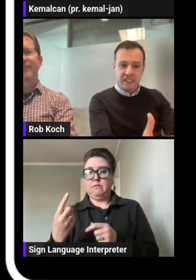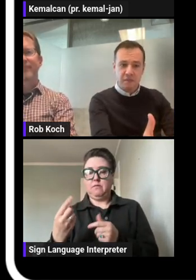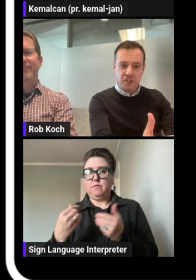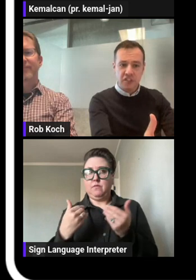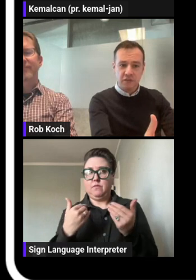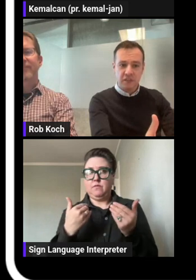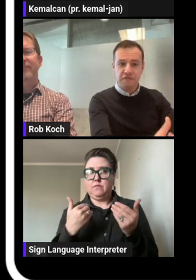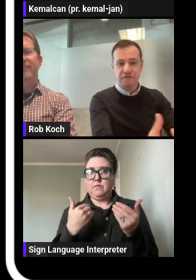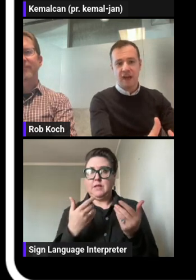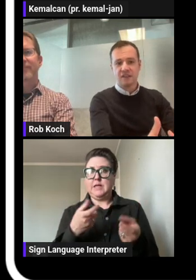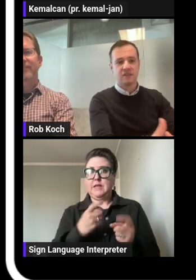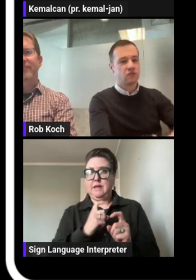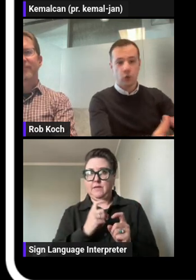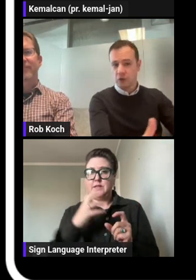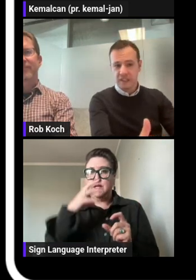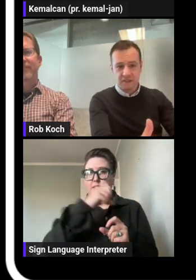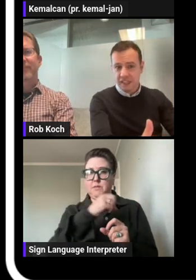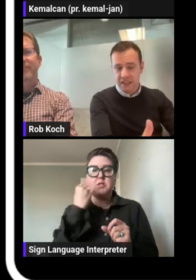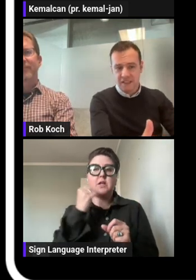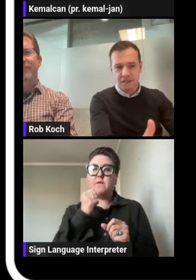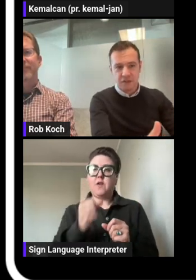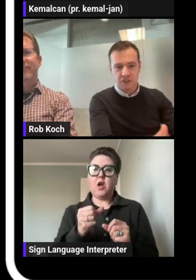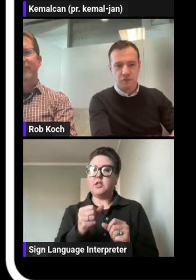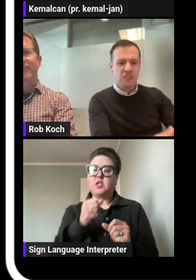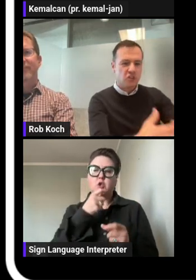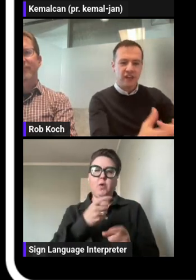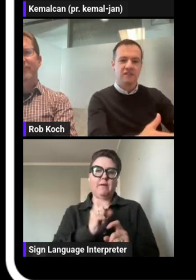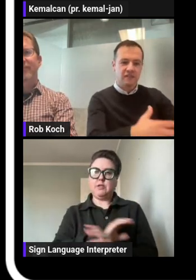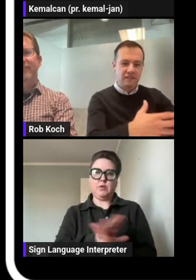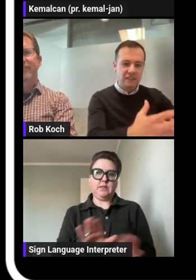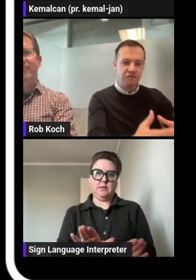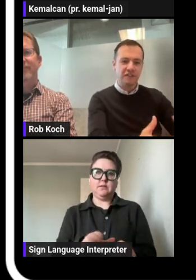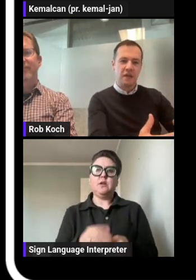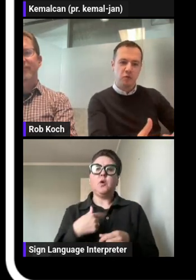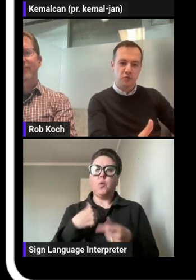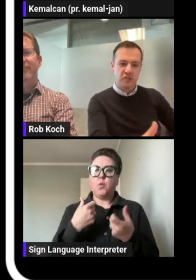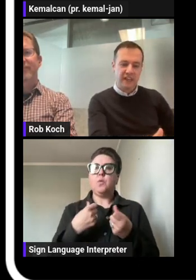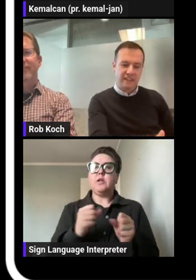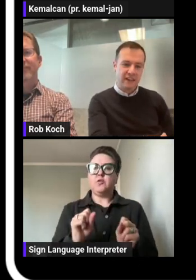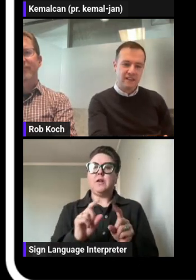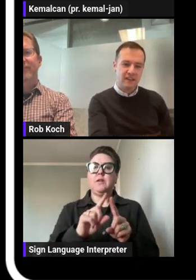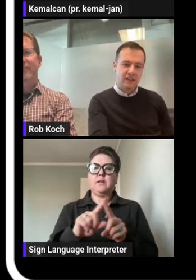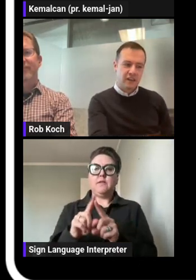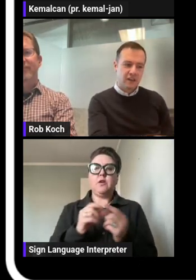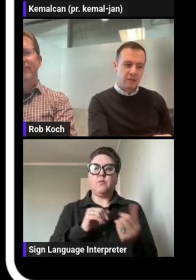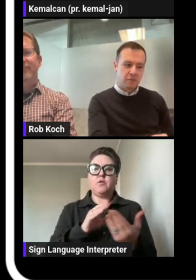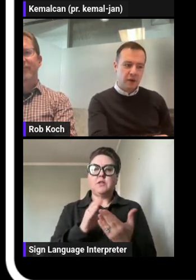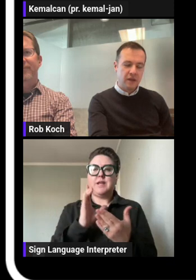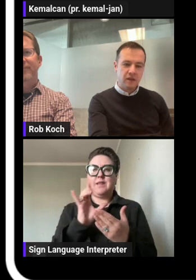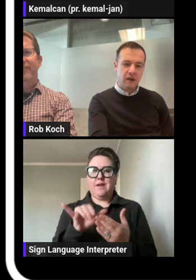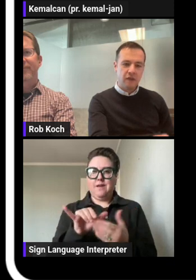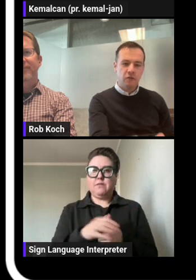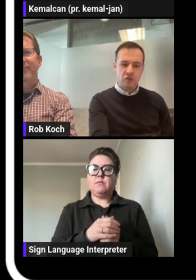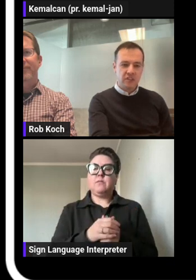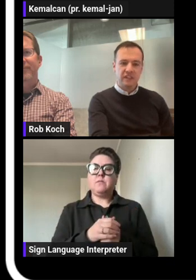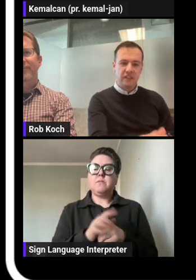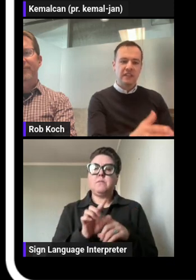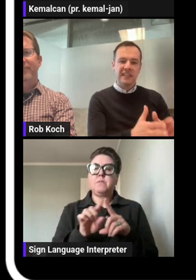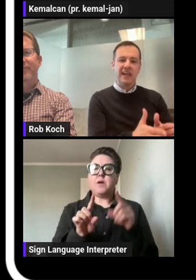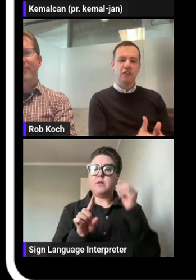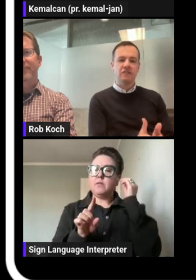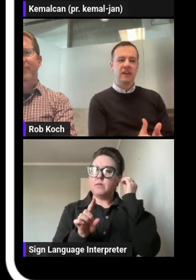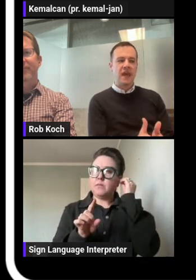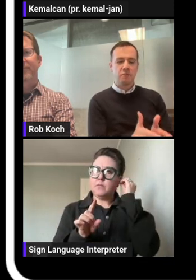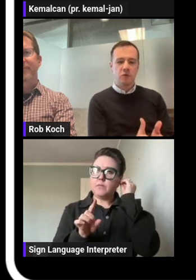give us the estimation. If not, don't give us any estimation. We tried different approaches like that, but